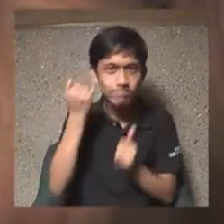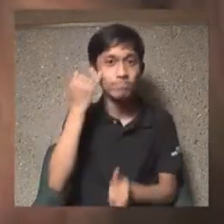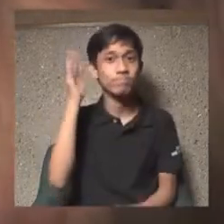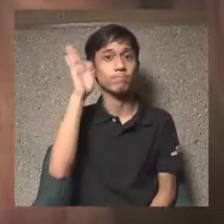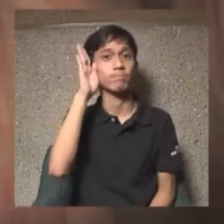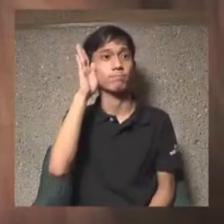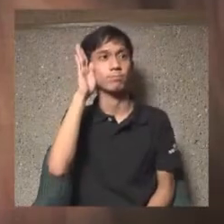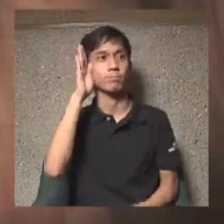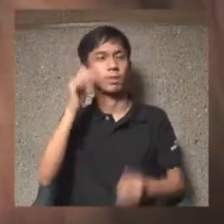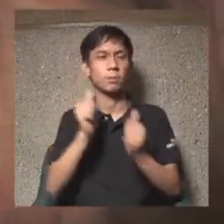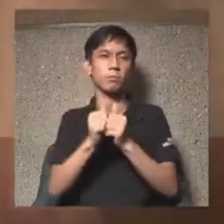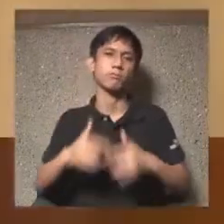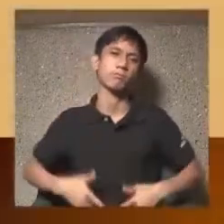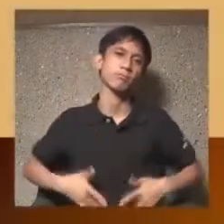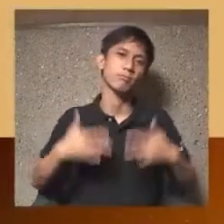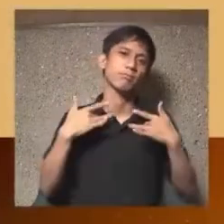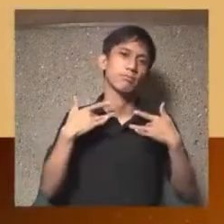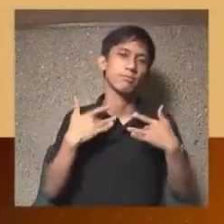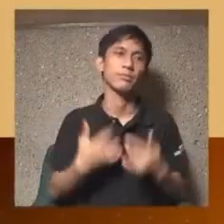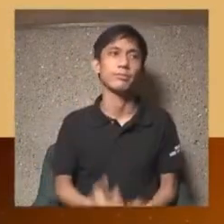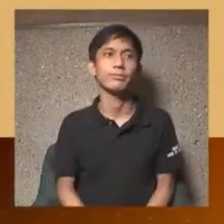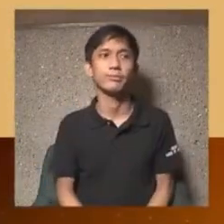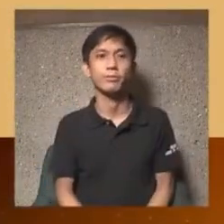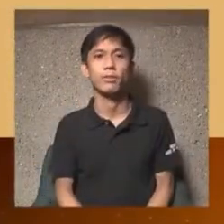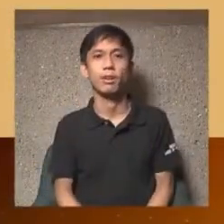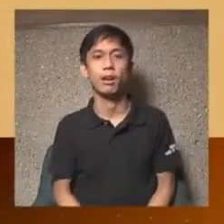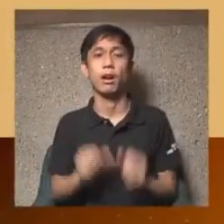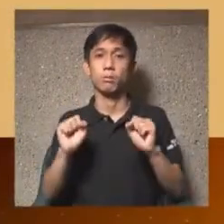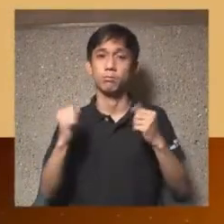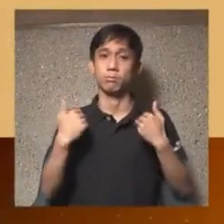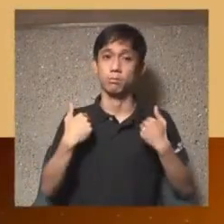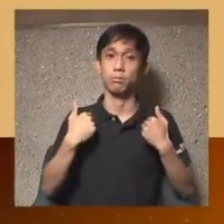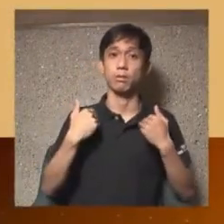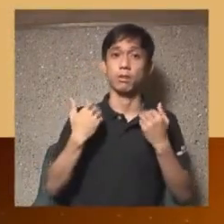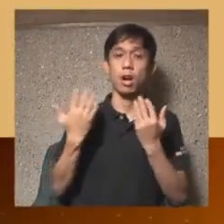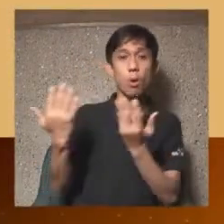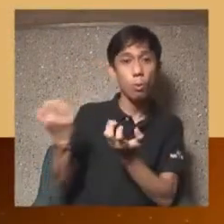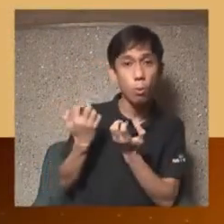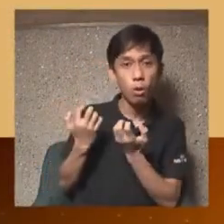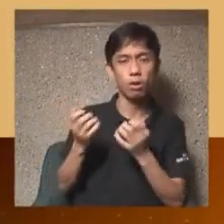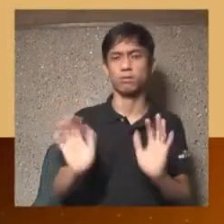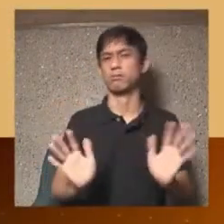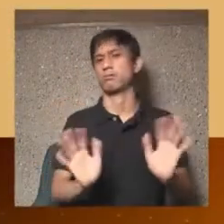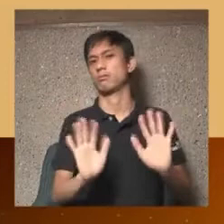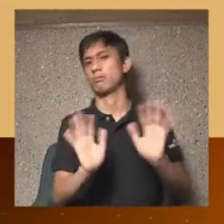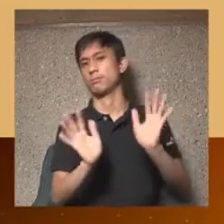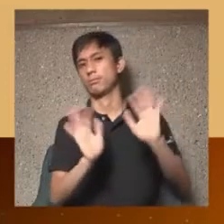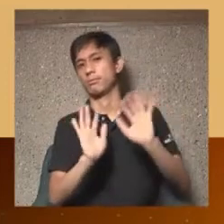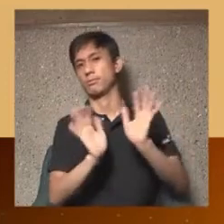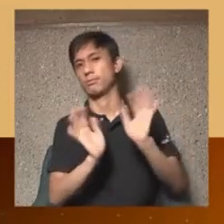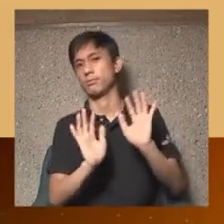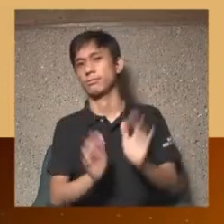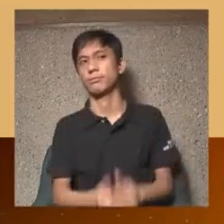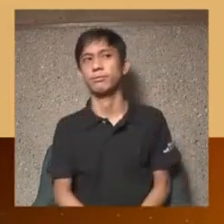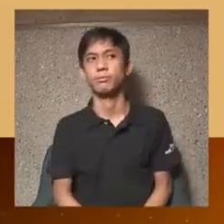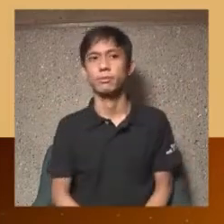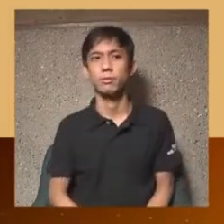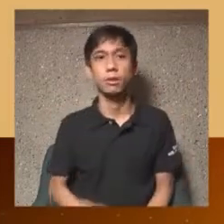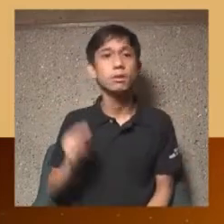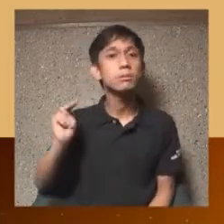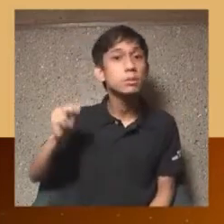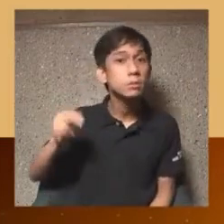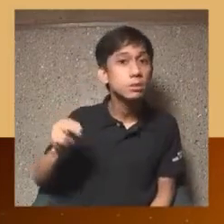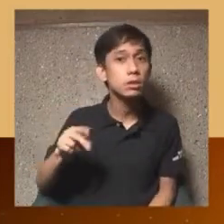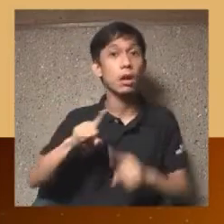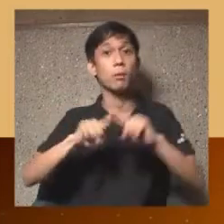want. Yeah? And not what you got. And not want what you got because you got